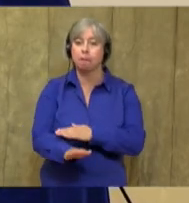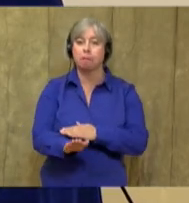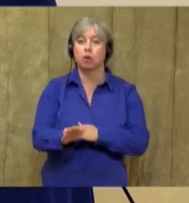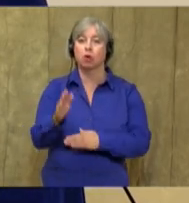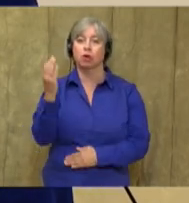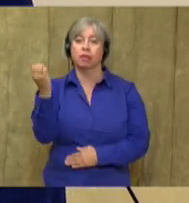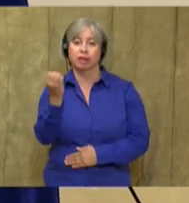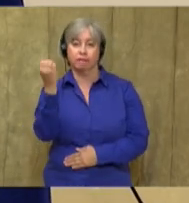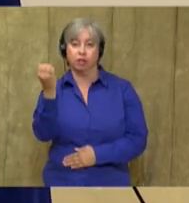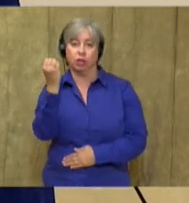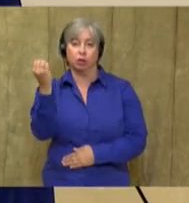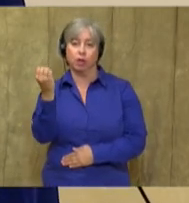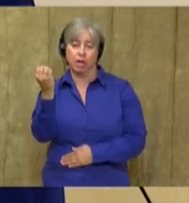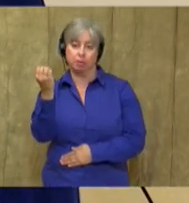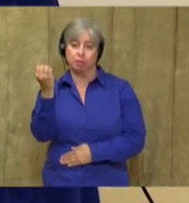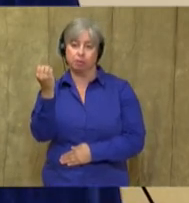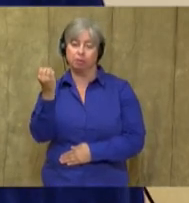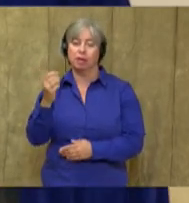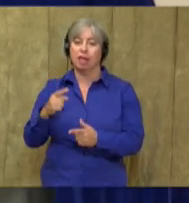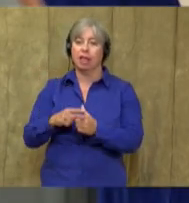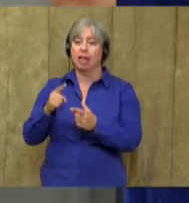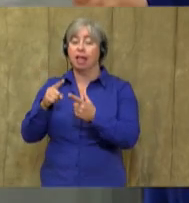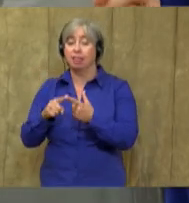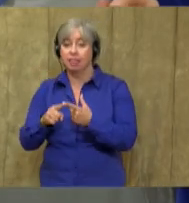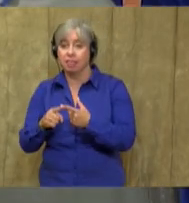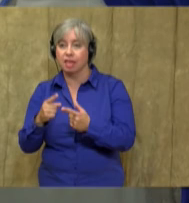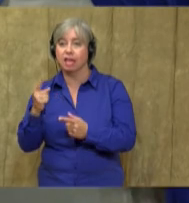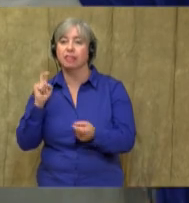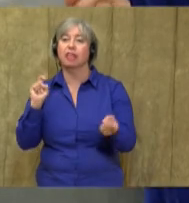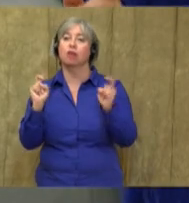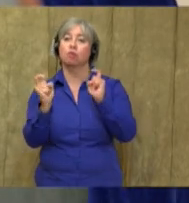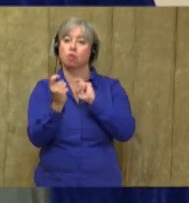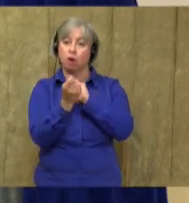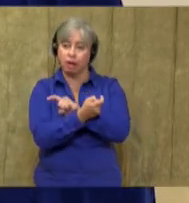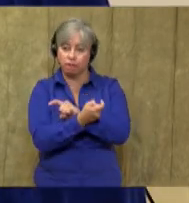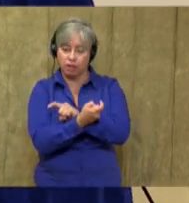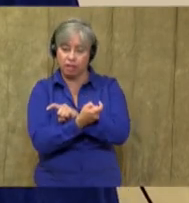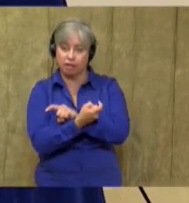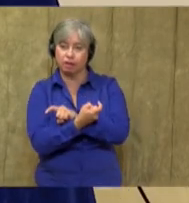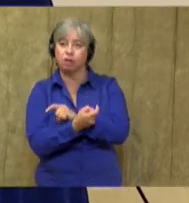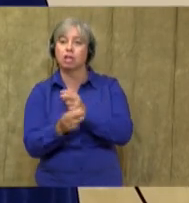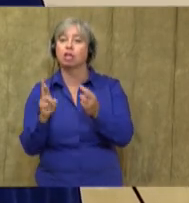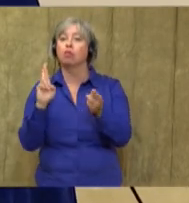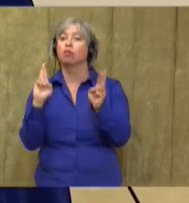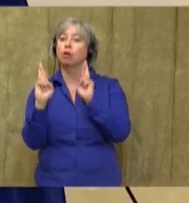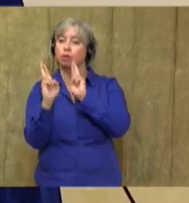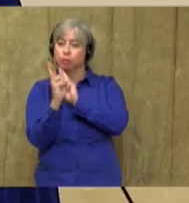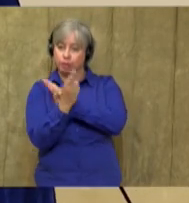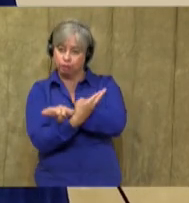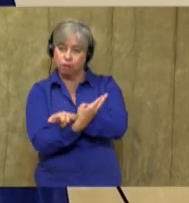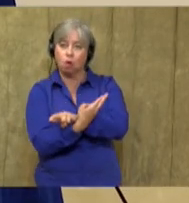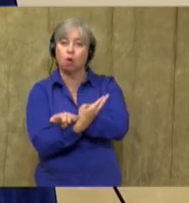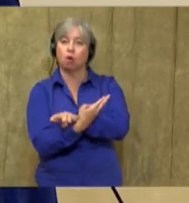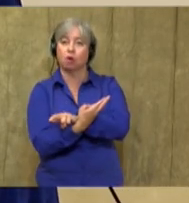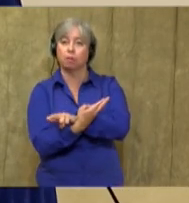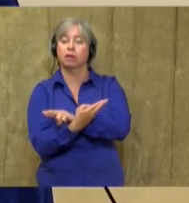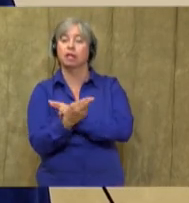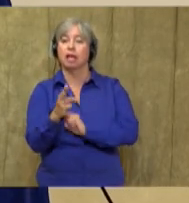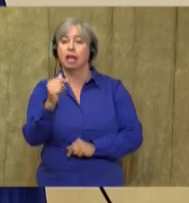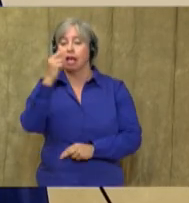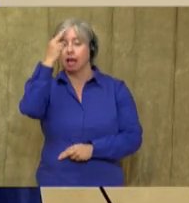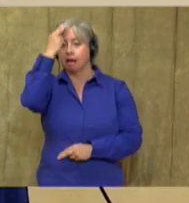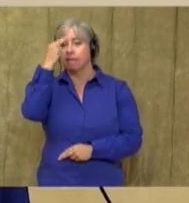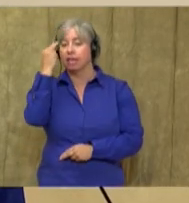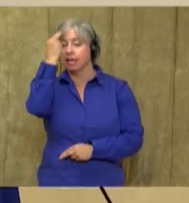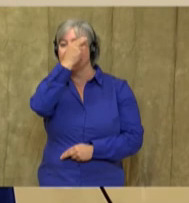we're going to talk about the Reformation. The key word there is reform. So we're going to look at the reform of the Catholic